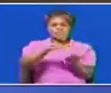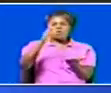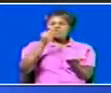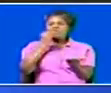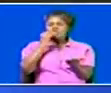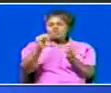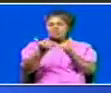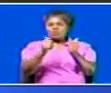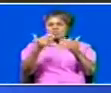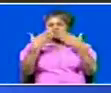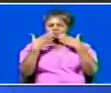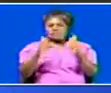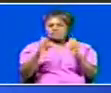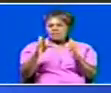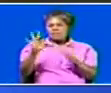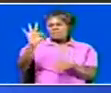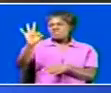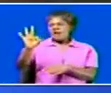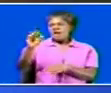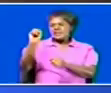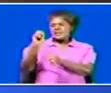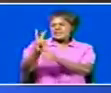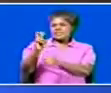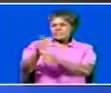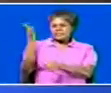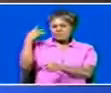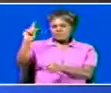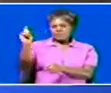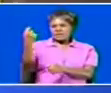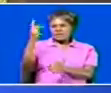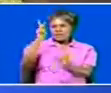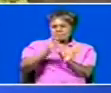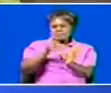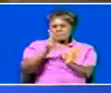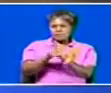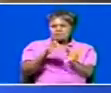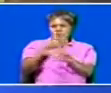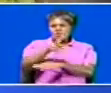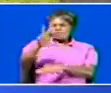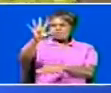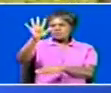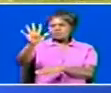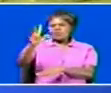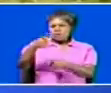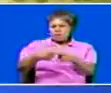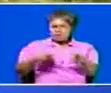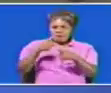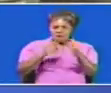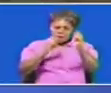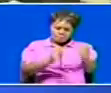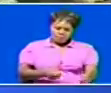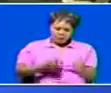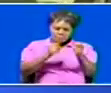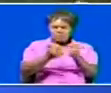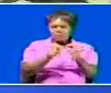The contest will end on 3rd of December. Previously, Kenya has participated in over 25 annual ploughing contests,